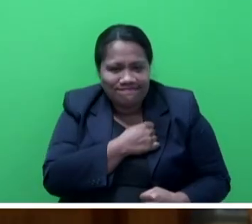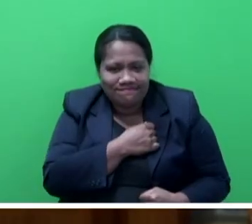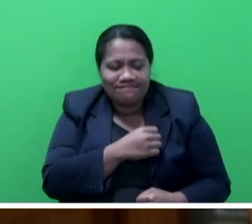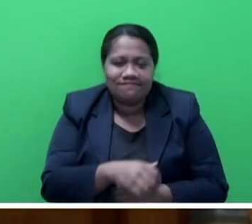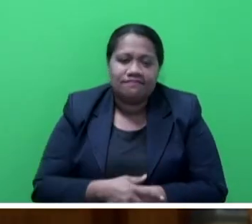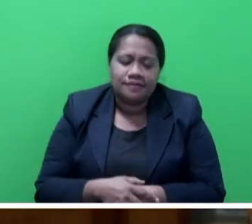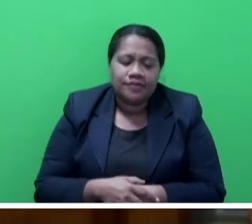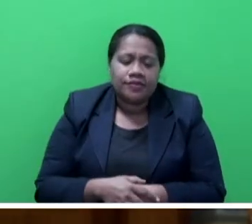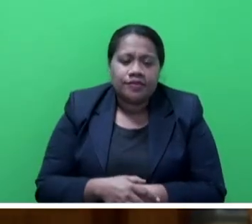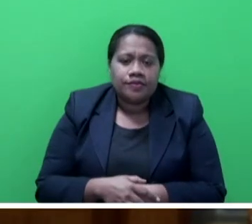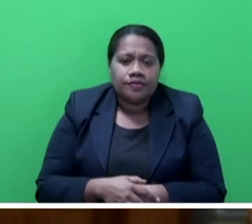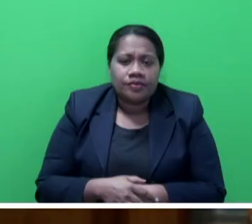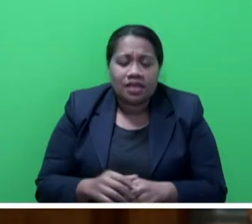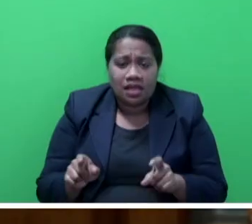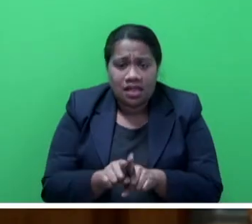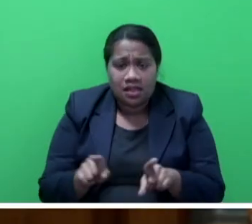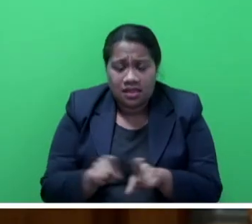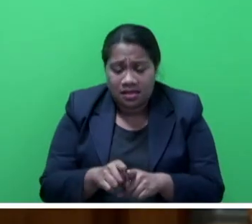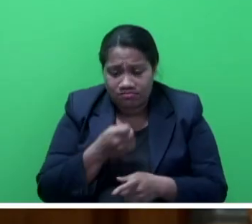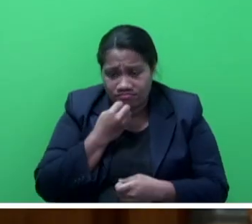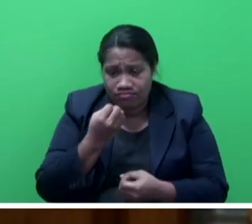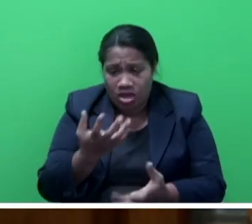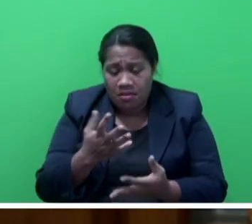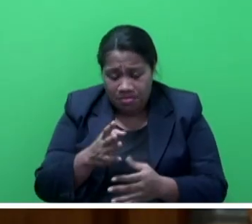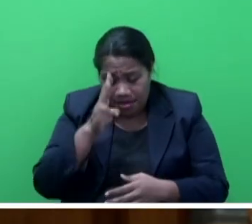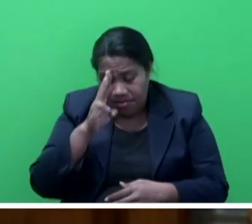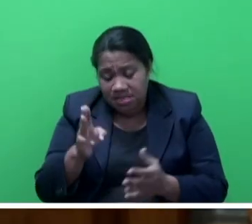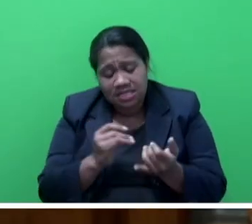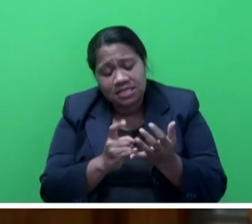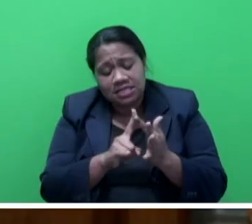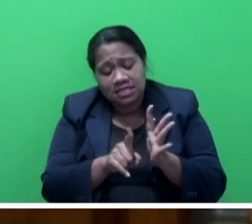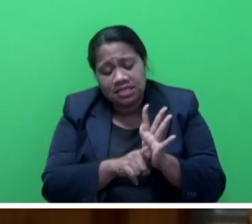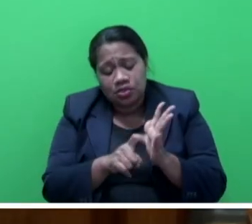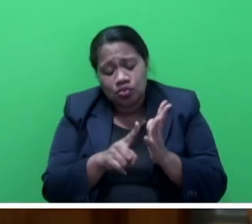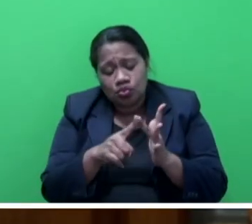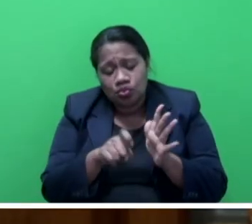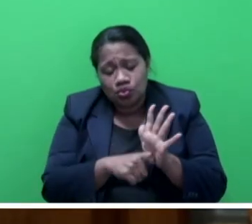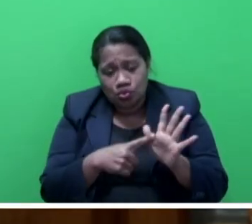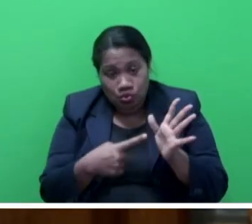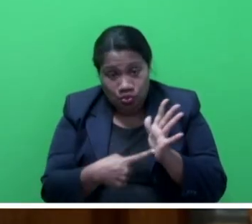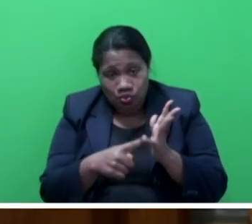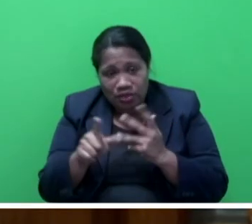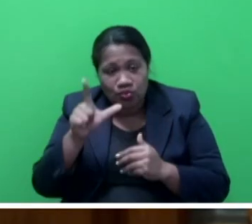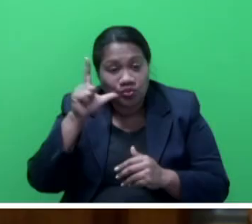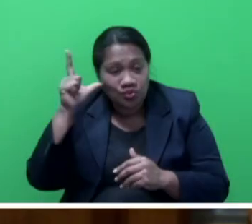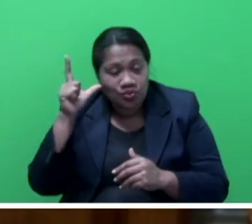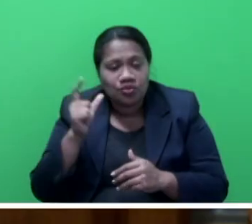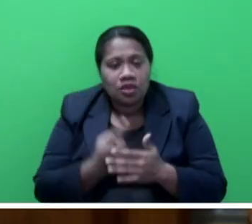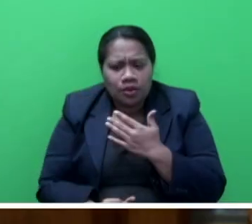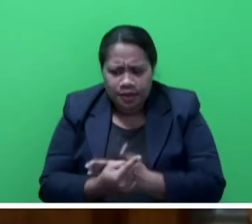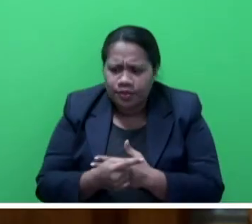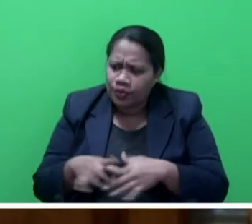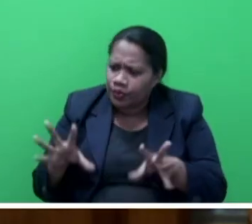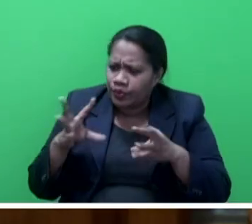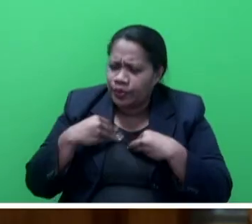Like mentioned by Minister Serratu yesterday, we have received a $12 million commitment from the Australian government to build